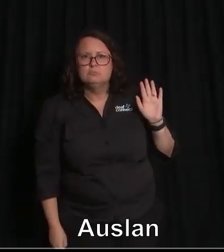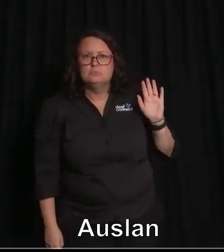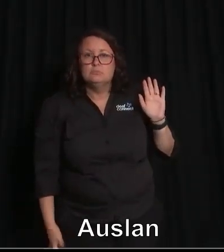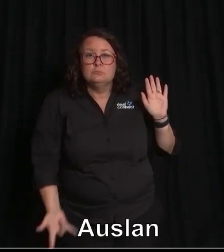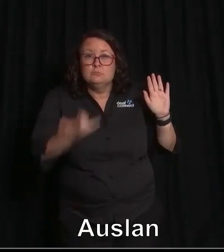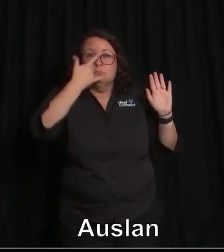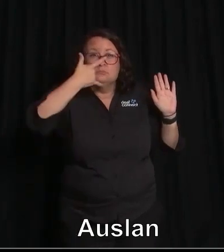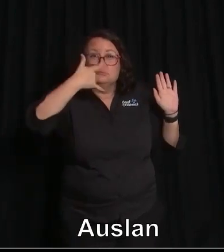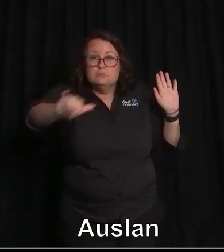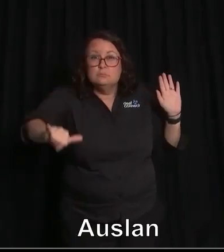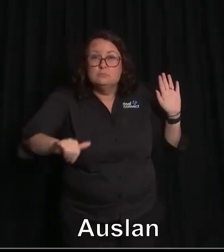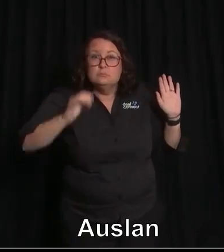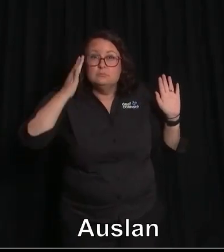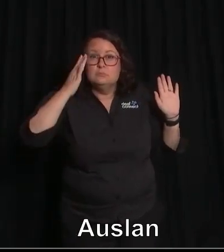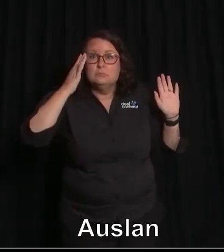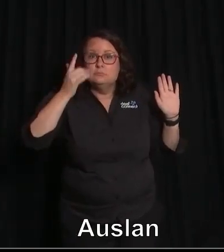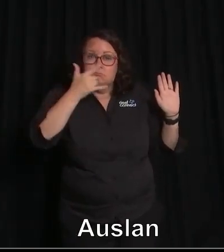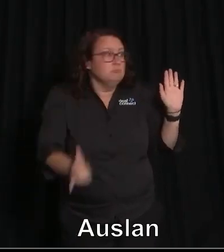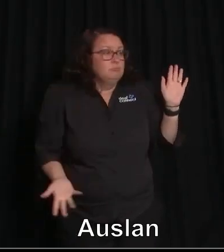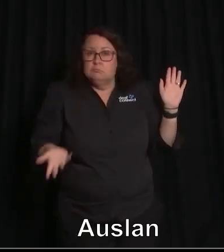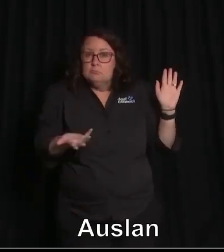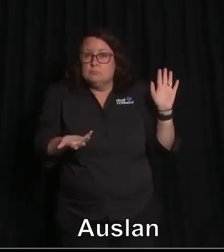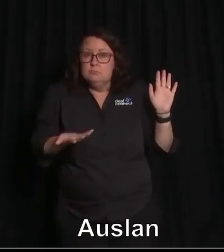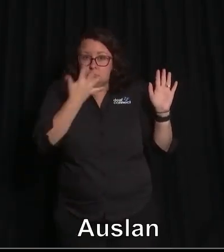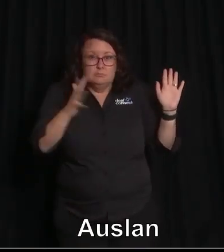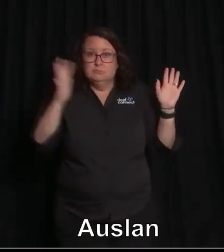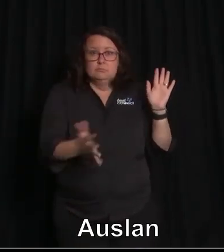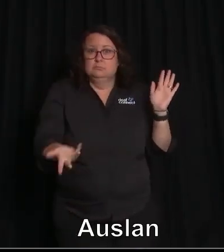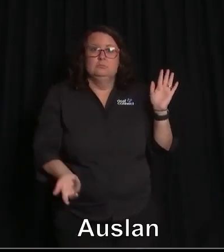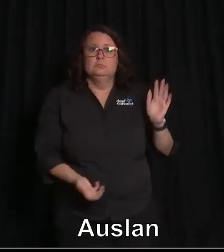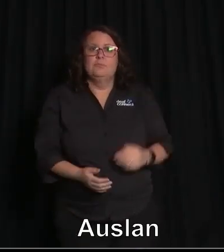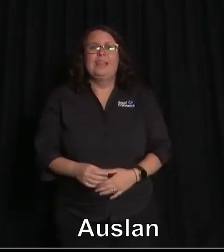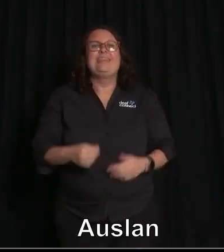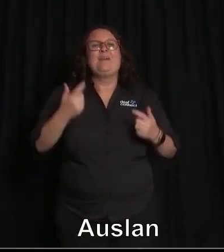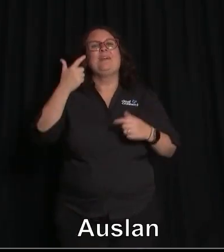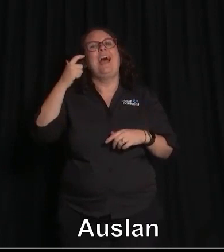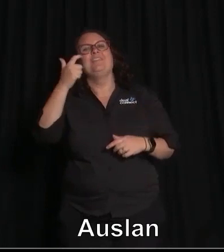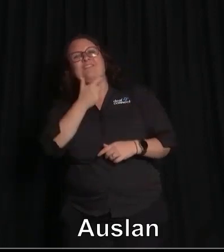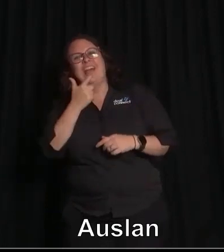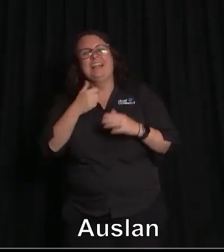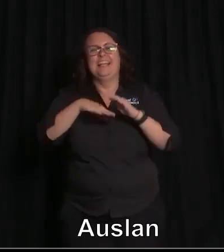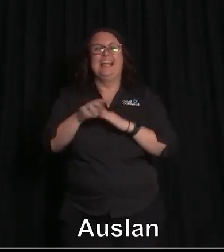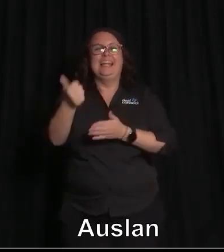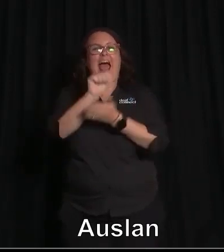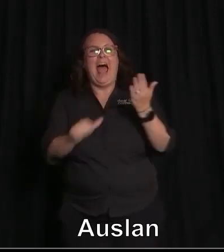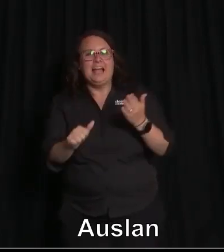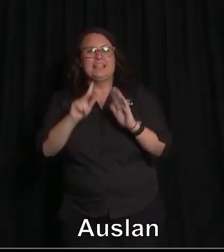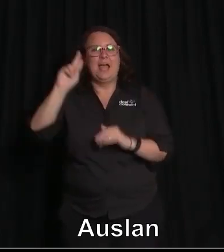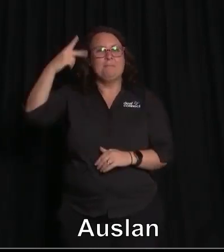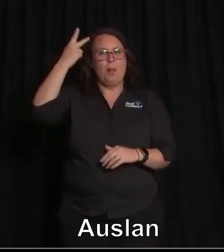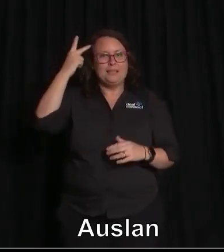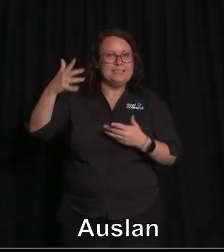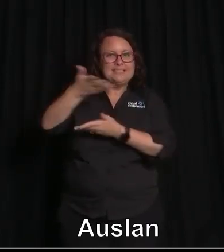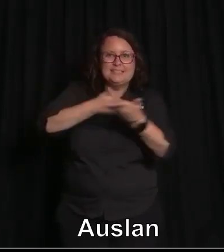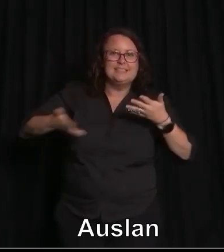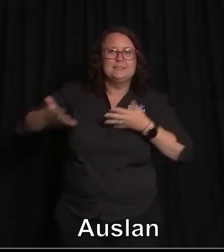Mind-blowing. Mind-blowing. And we had some amazing fun as well in art and politics. My colleague, Dr. Raj,